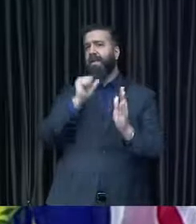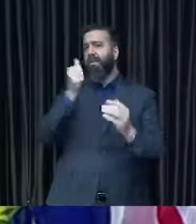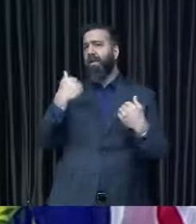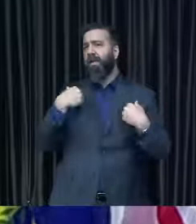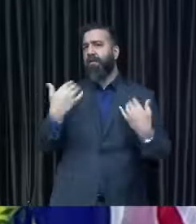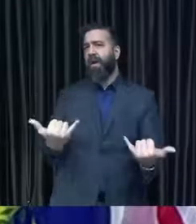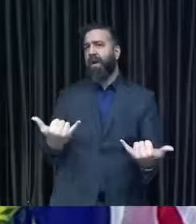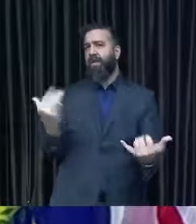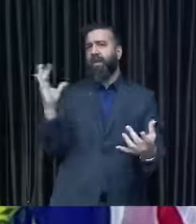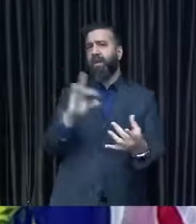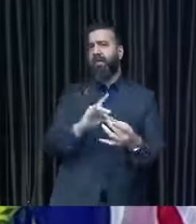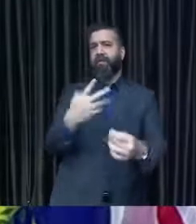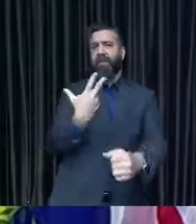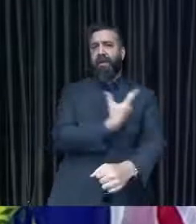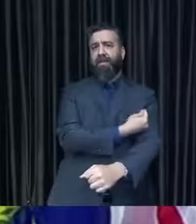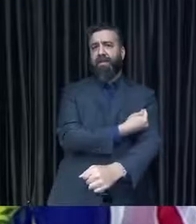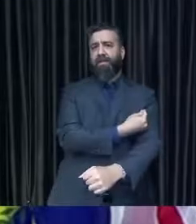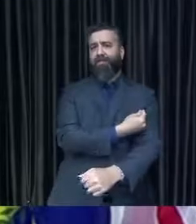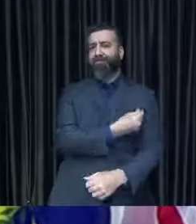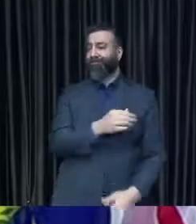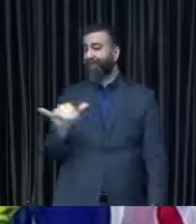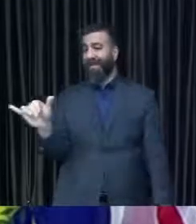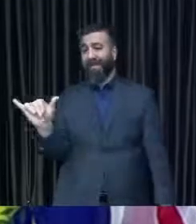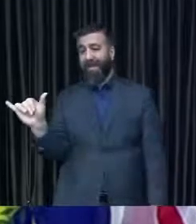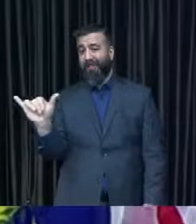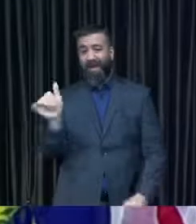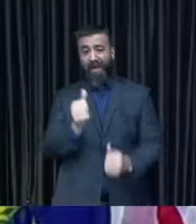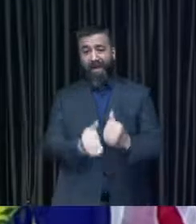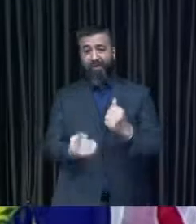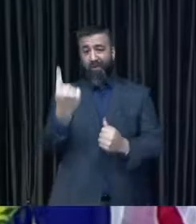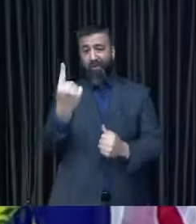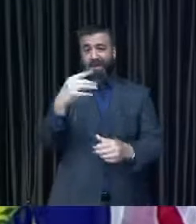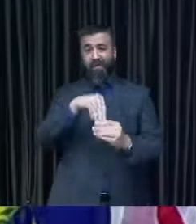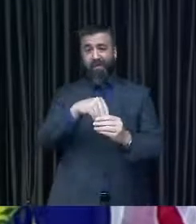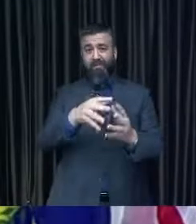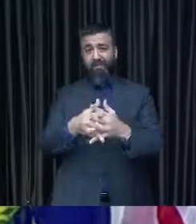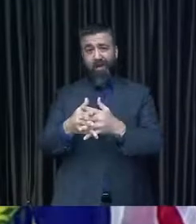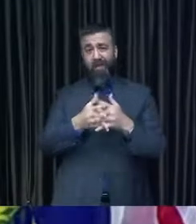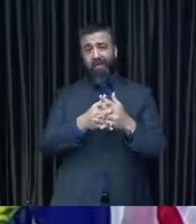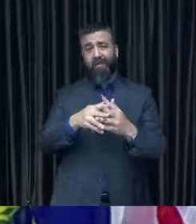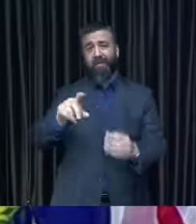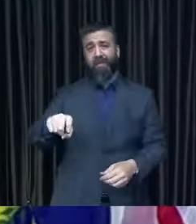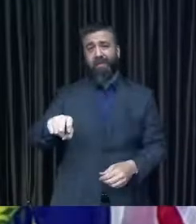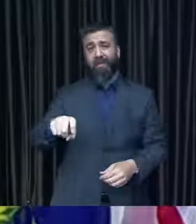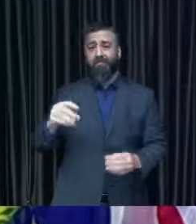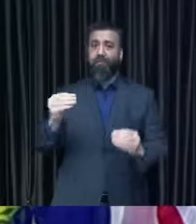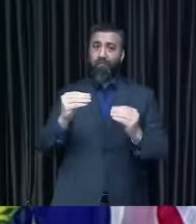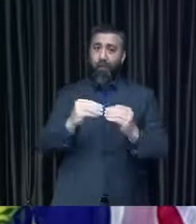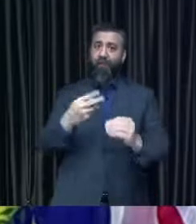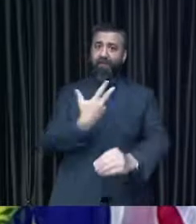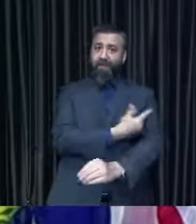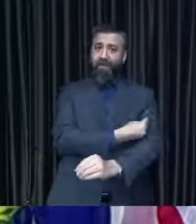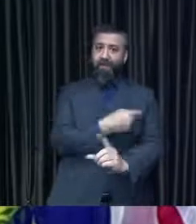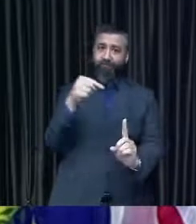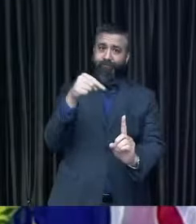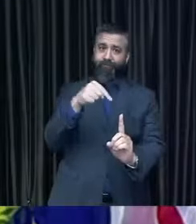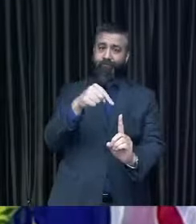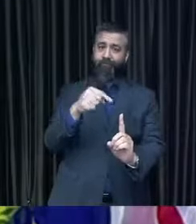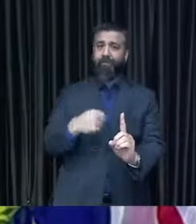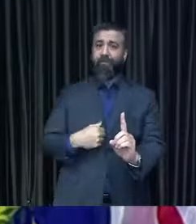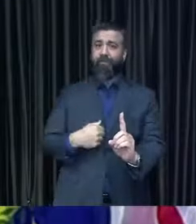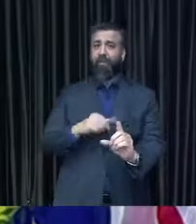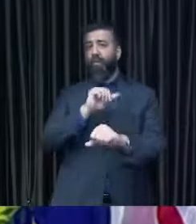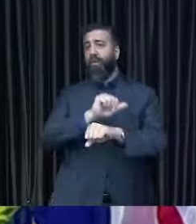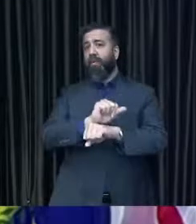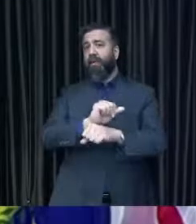vaccine? Well, we need the same thing here in St. Louis County that everyone in the country needs. We need more vaccine. And we're working